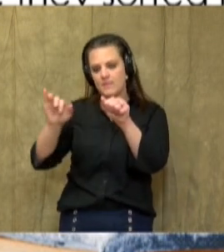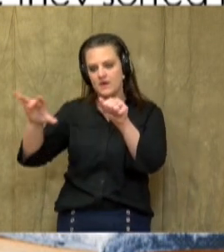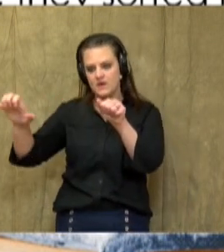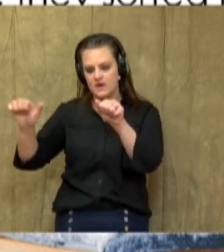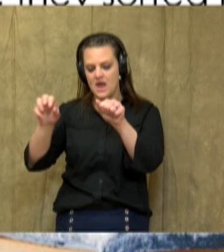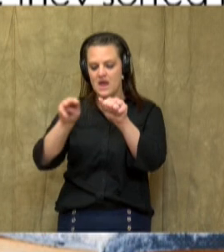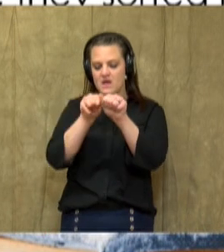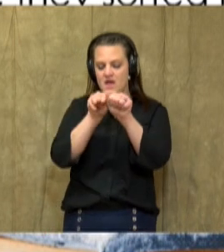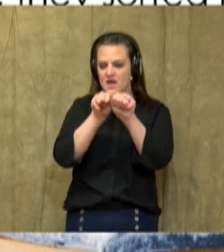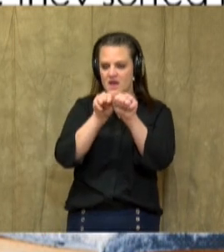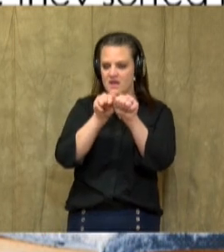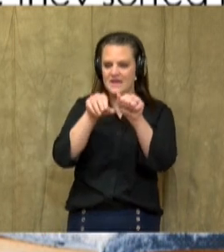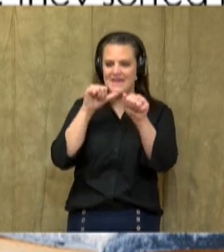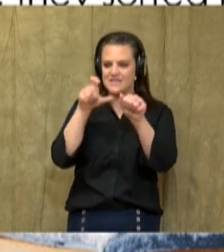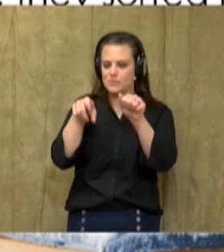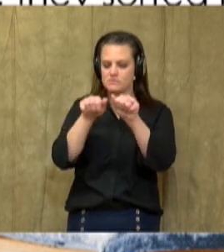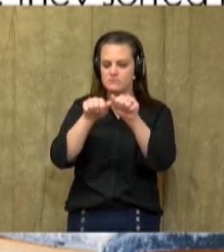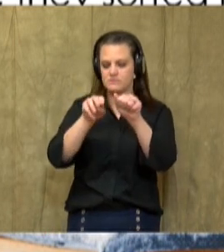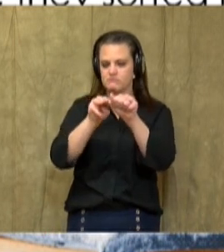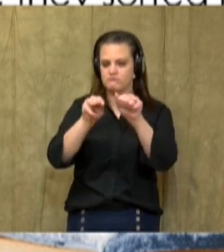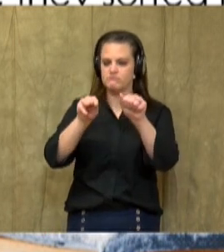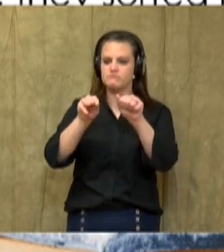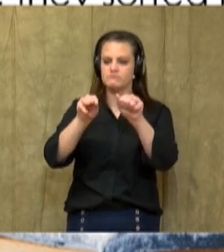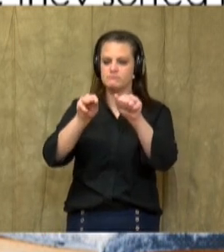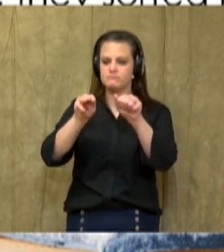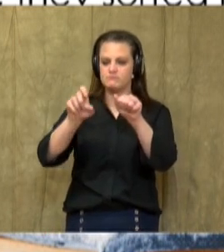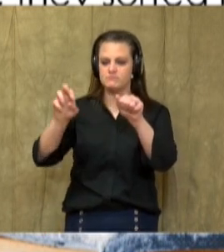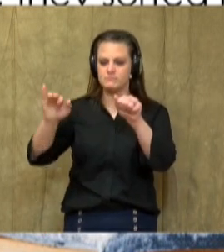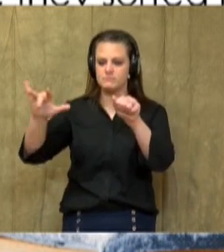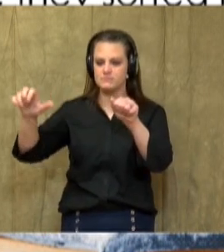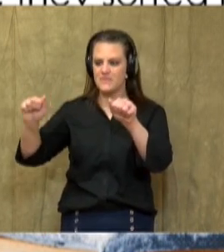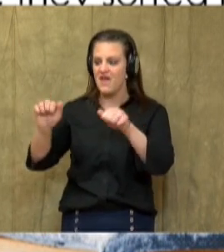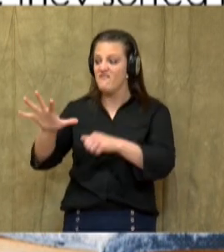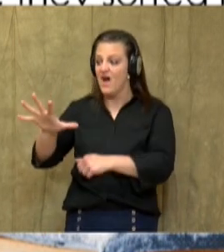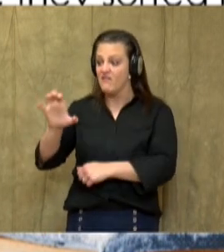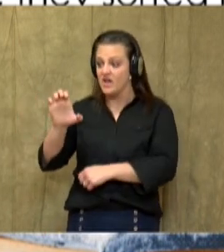most valuable coin, worth about $500.